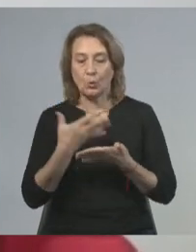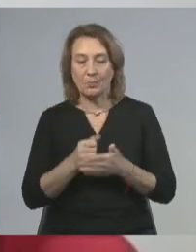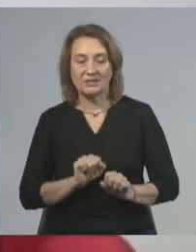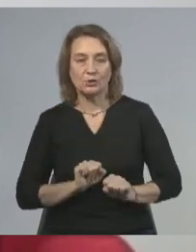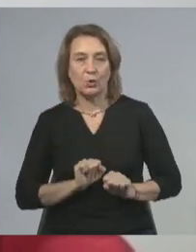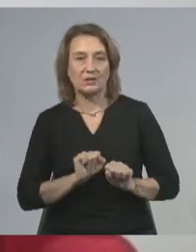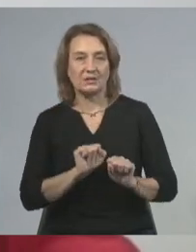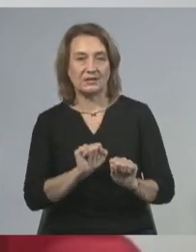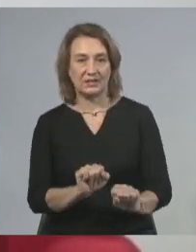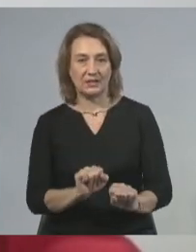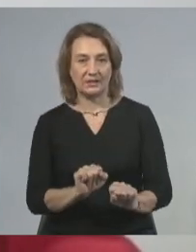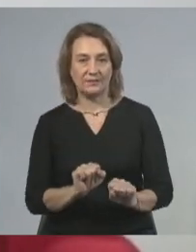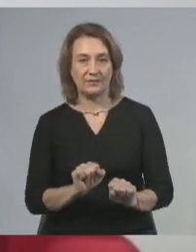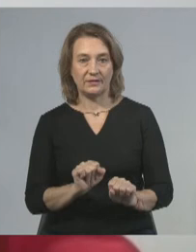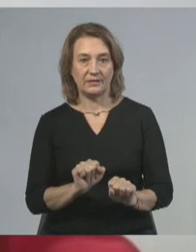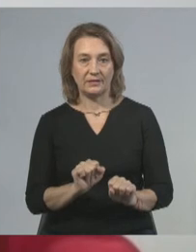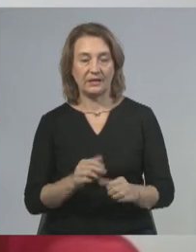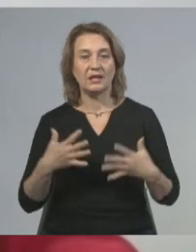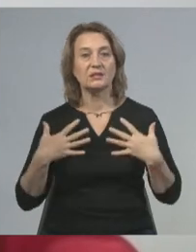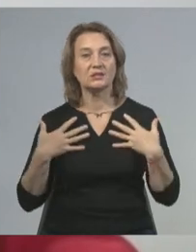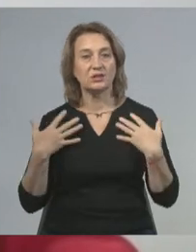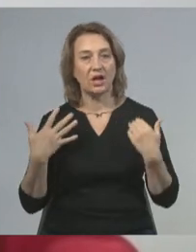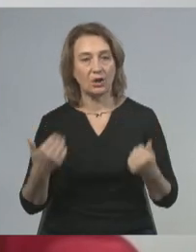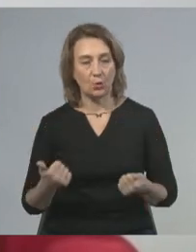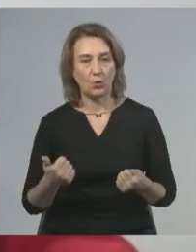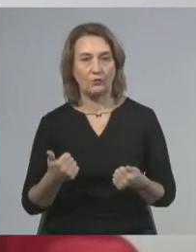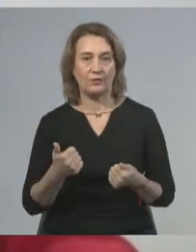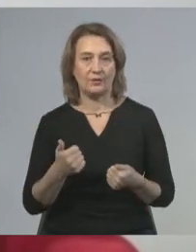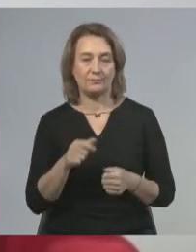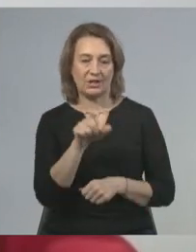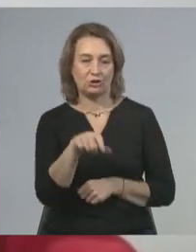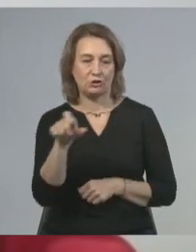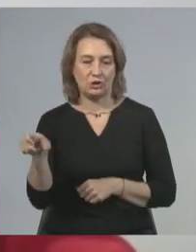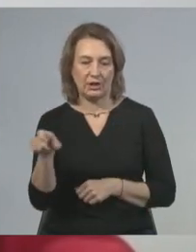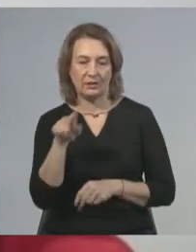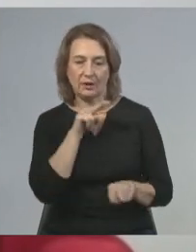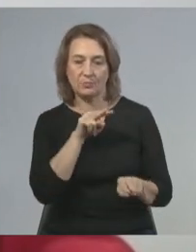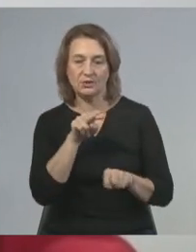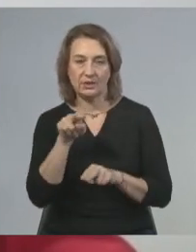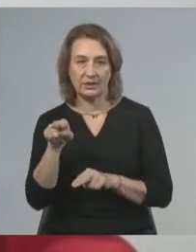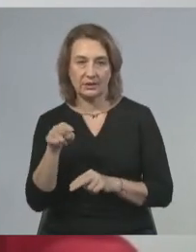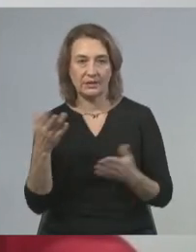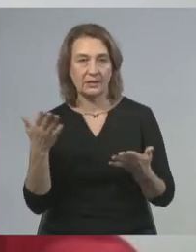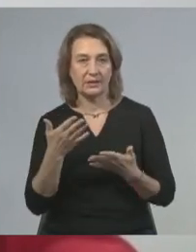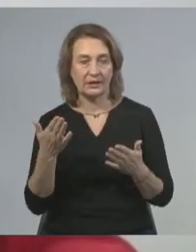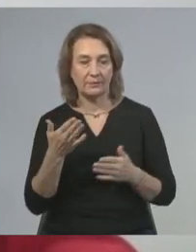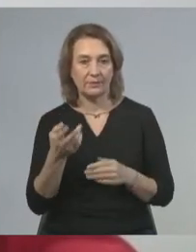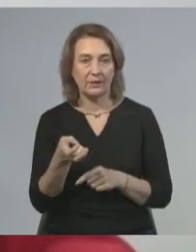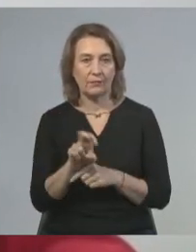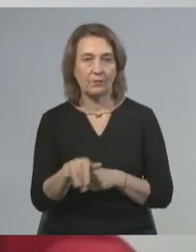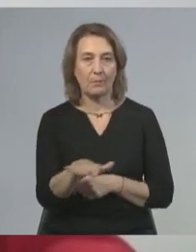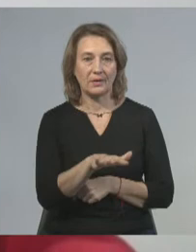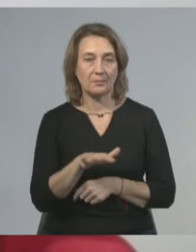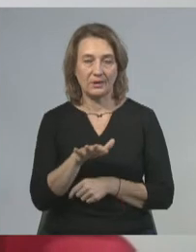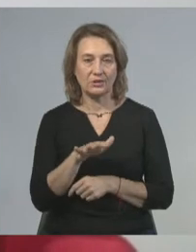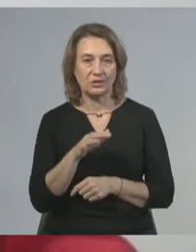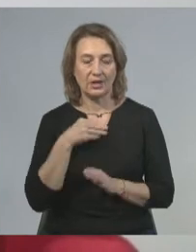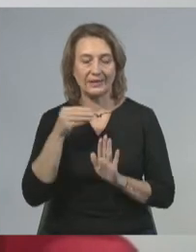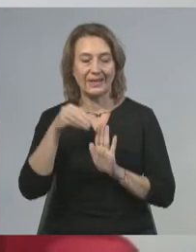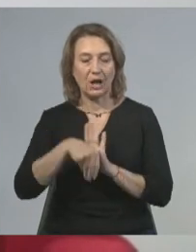rights as for the protective measures the healthy members of the committee or